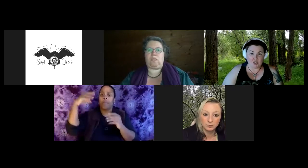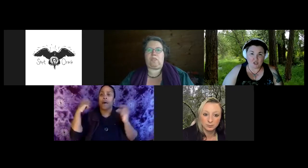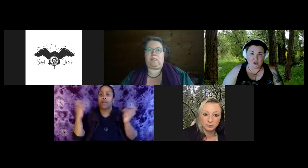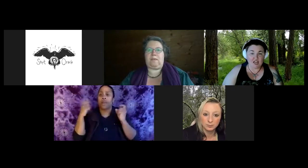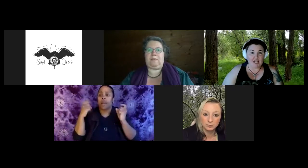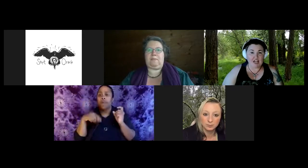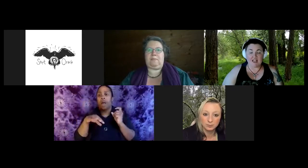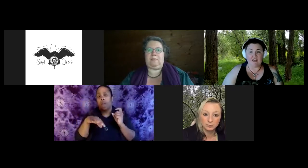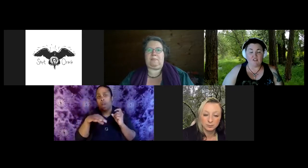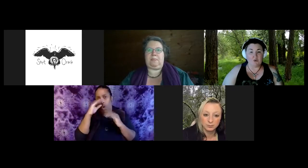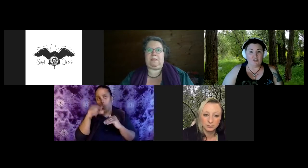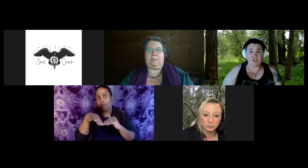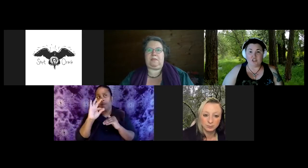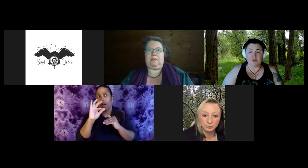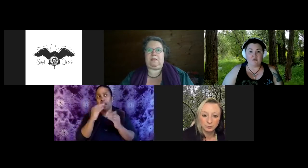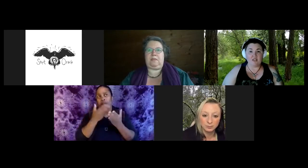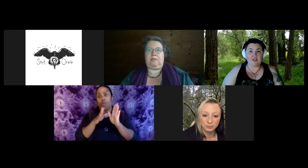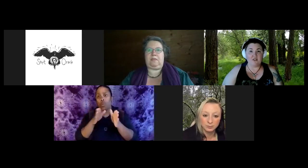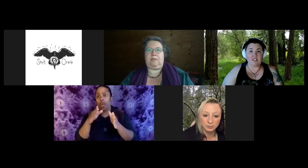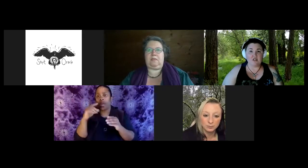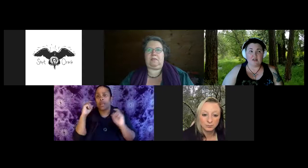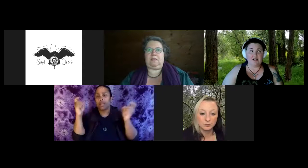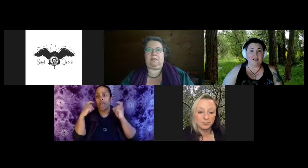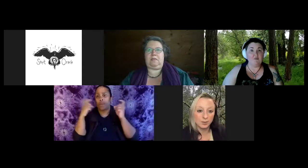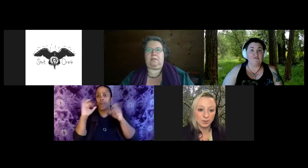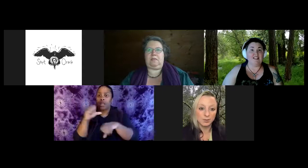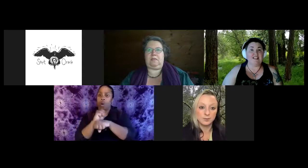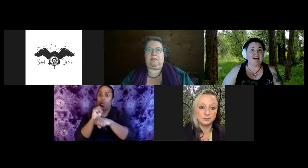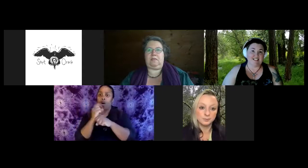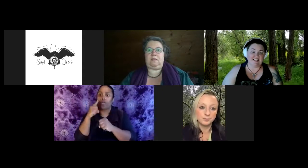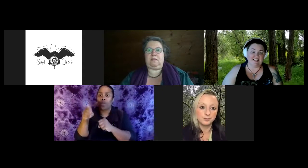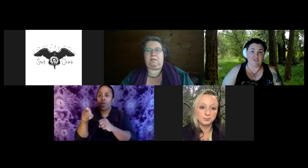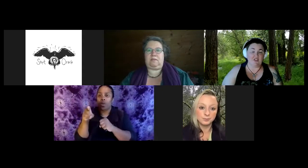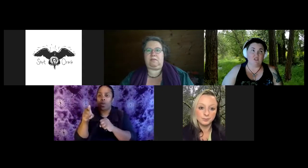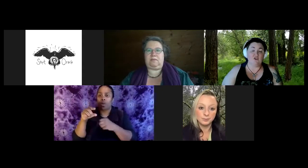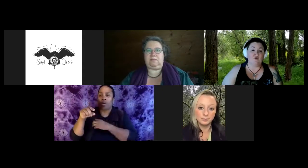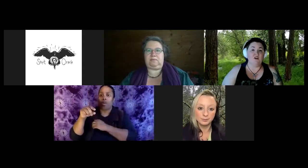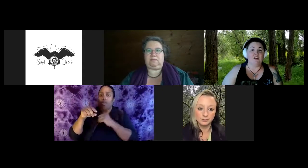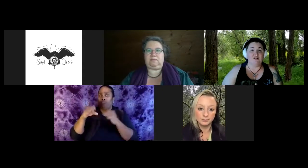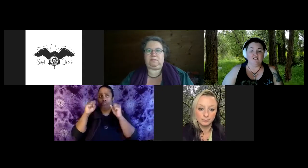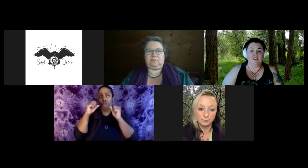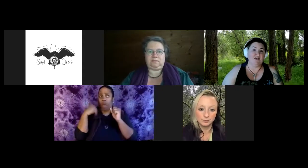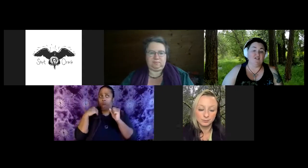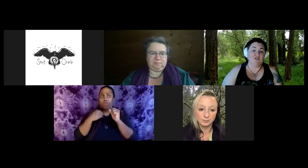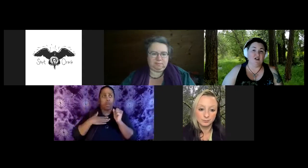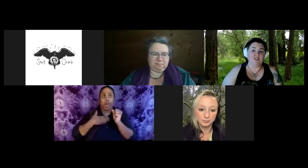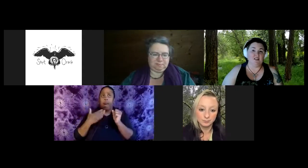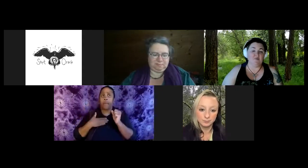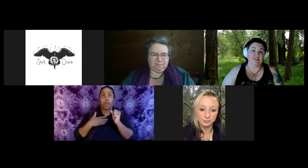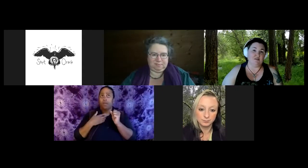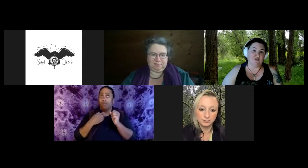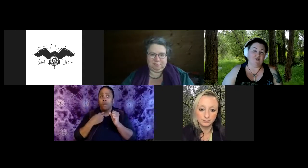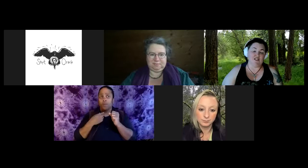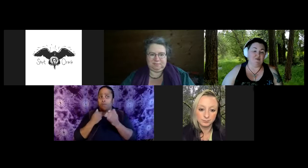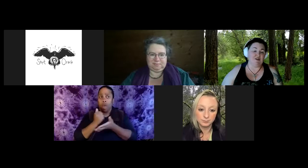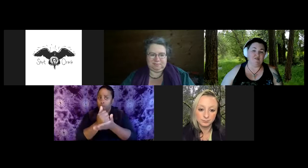that works for you. And if you want to share with me how you celebrate it, that would be fantastic. I would so love that if you